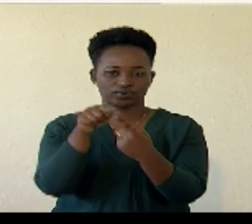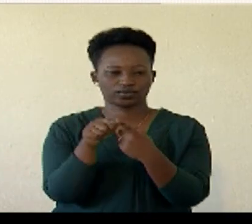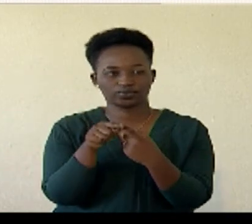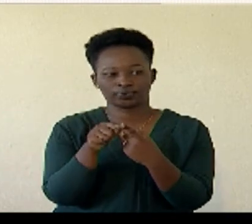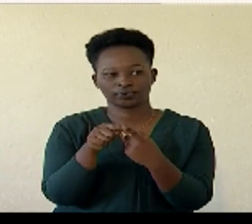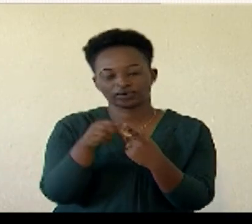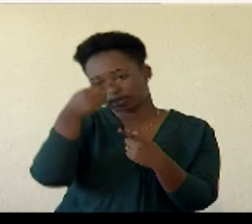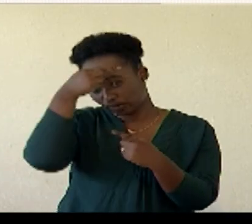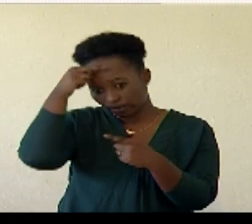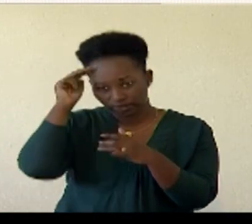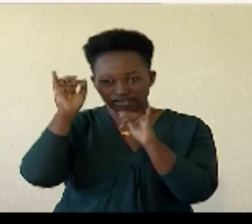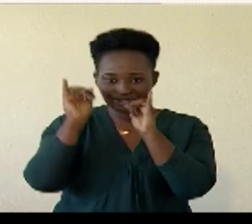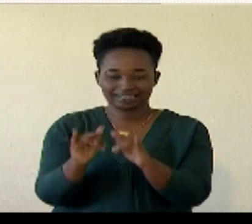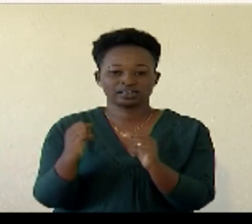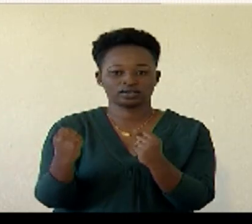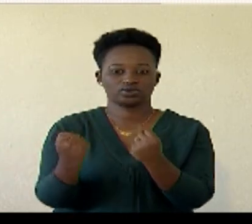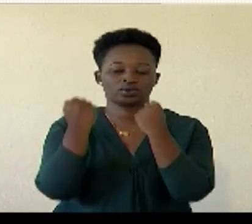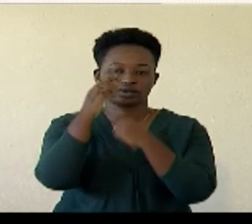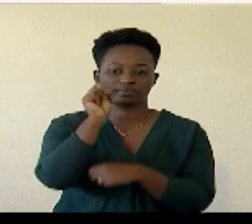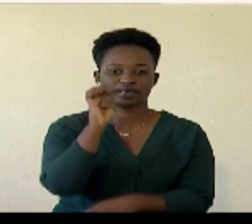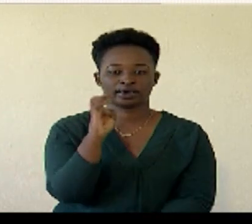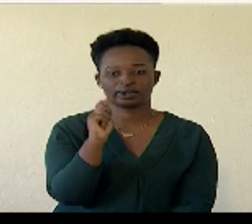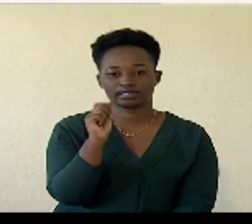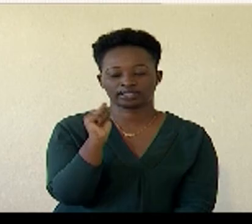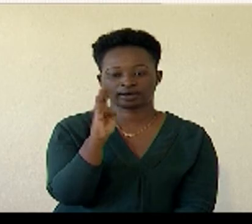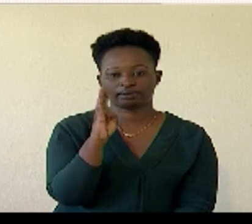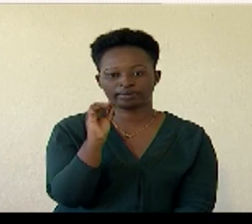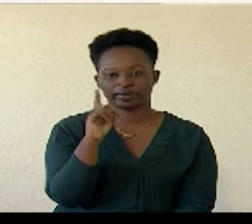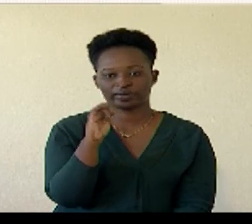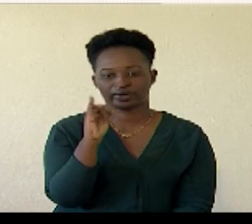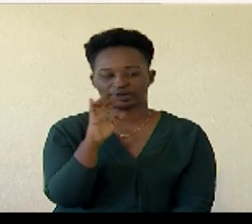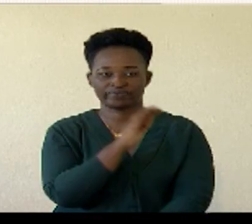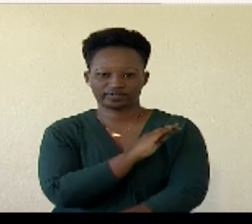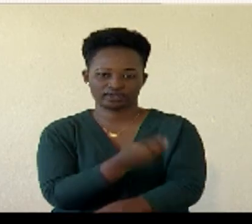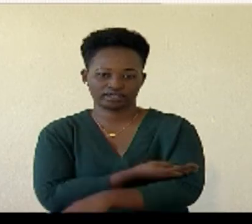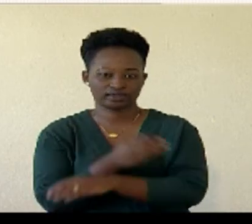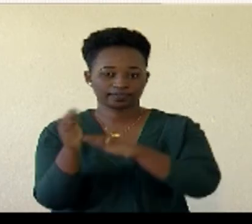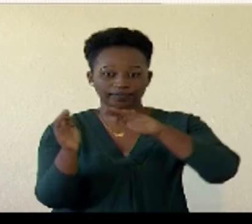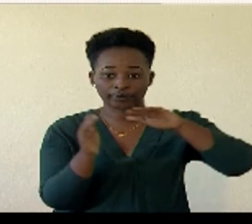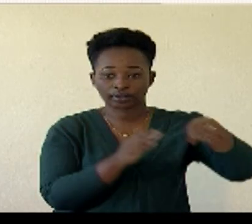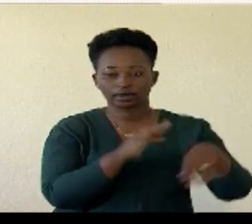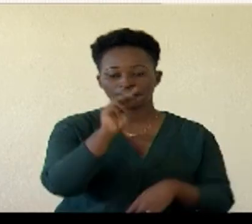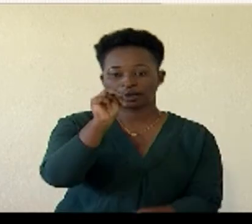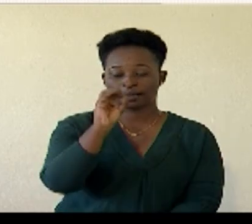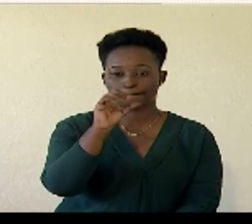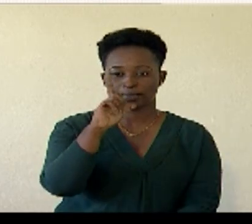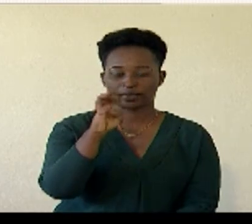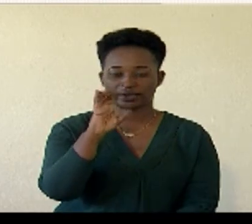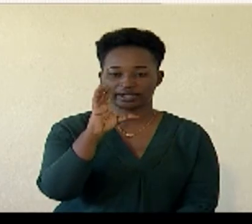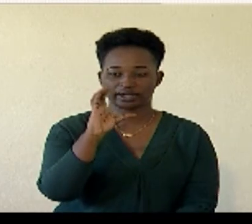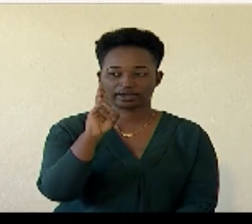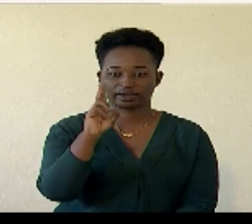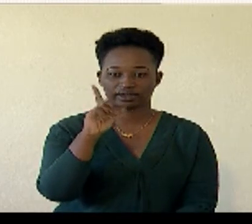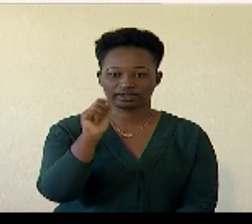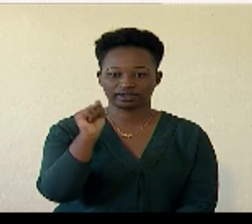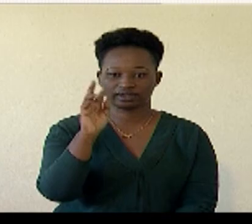reason is still on the strong intermolecular forces. The molecular mass, when you look at the molecular mass of this one and this,